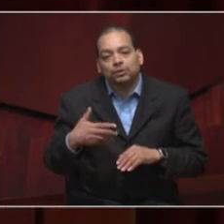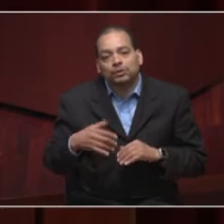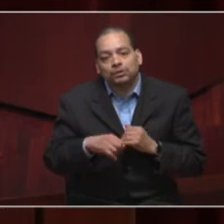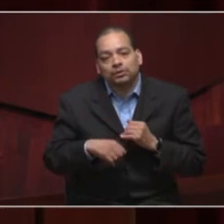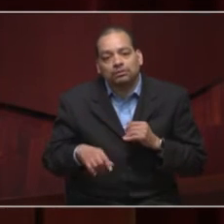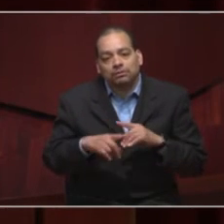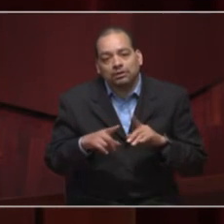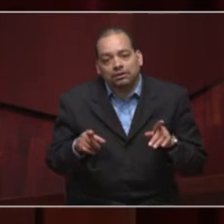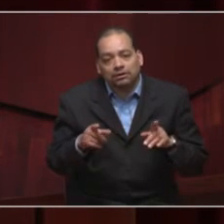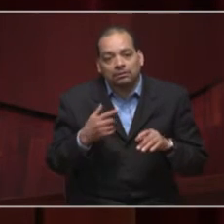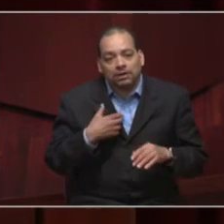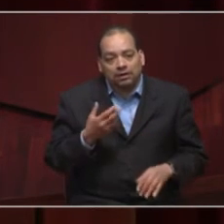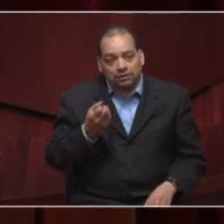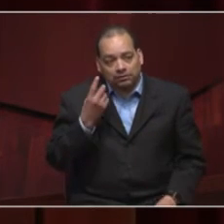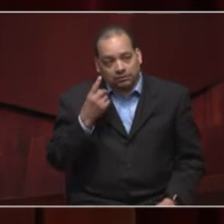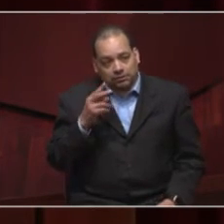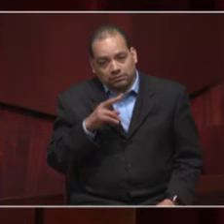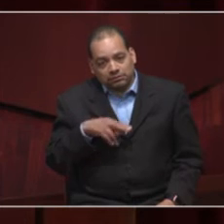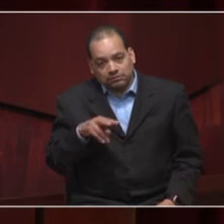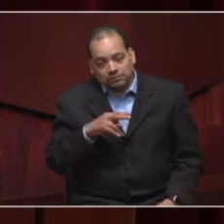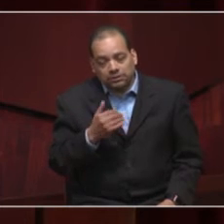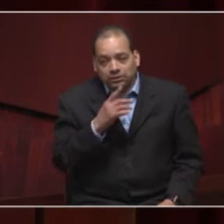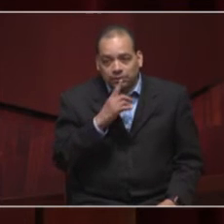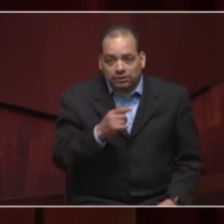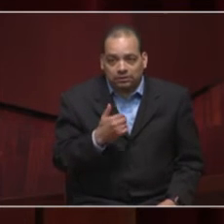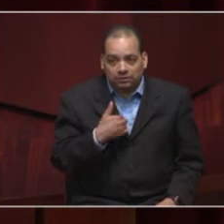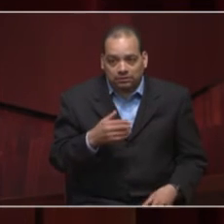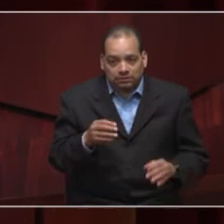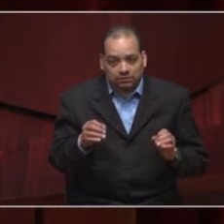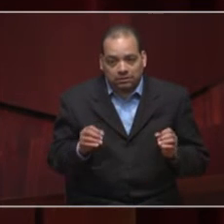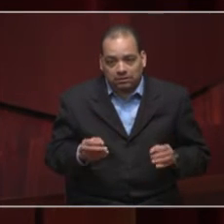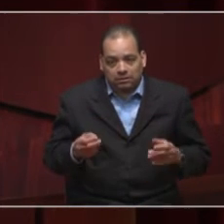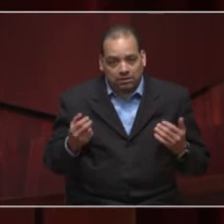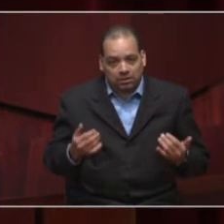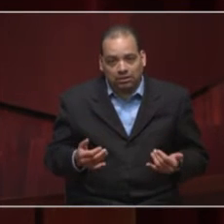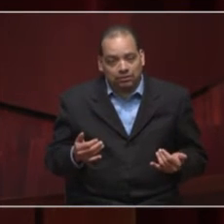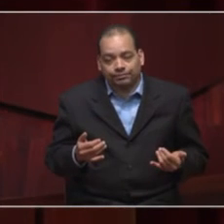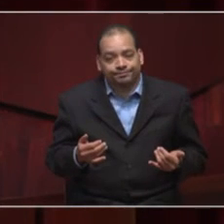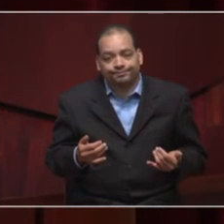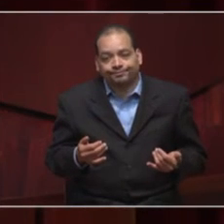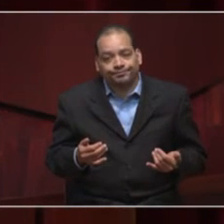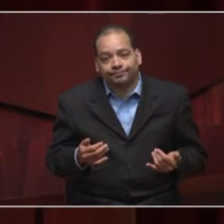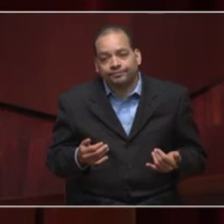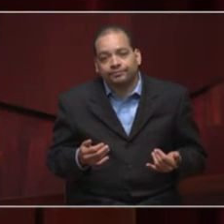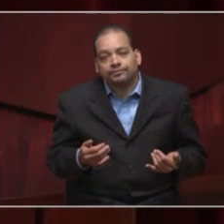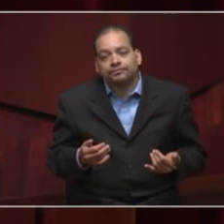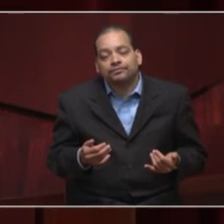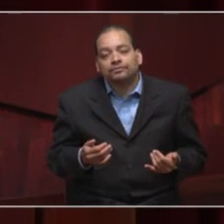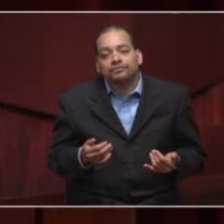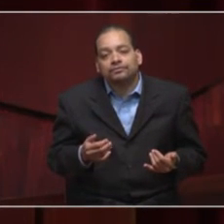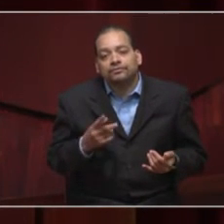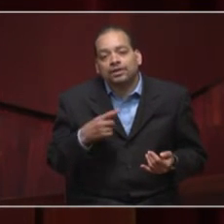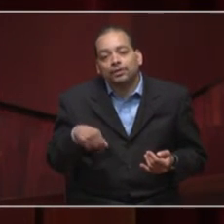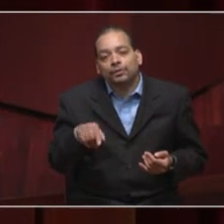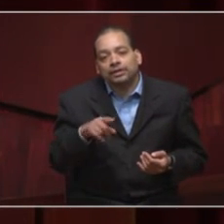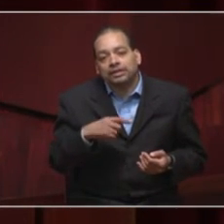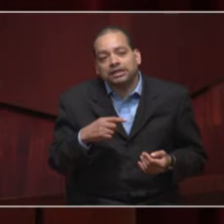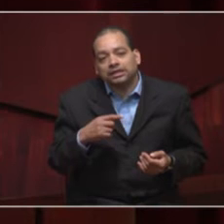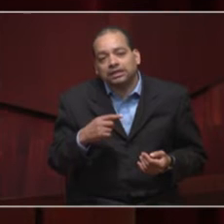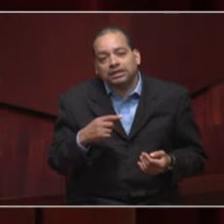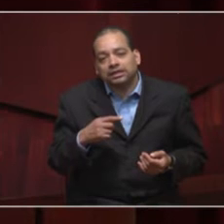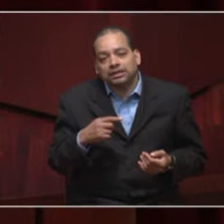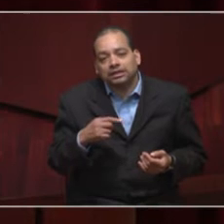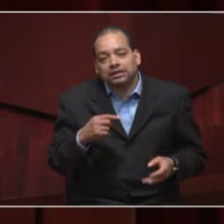my understanding is there's really nothing at this time that is being